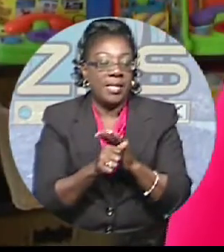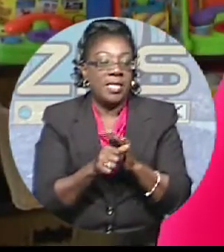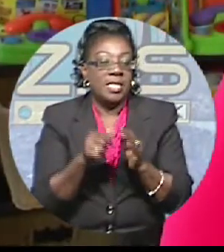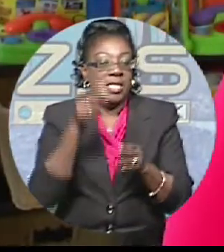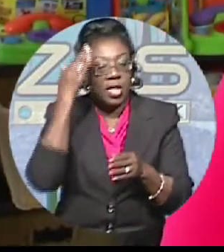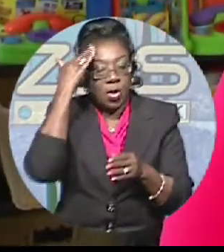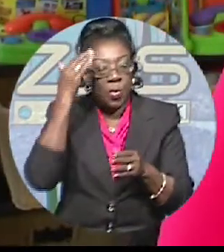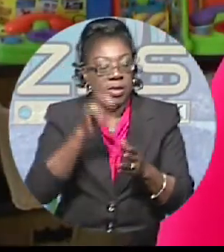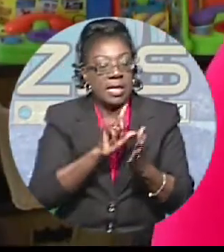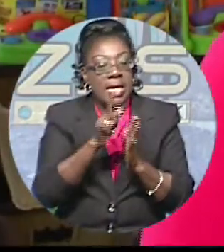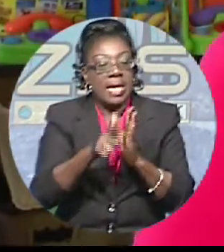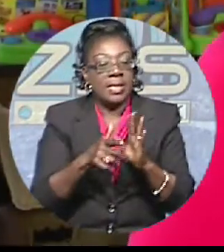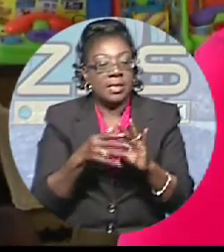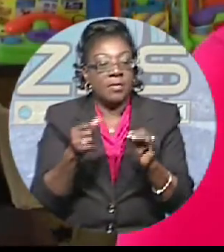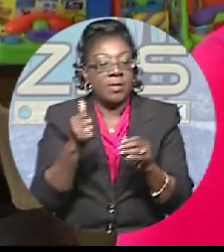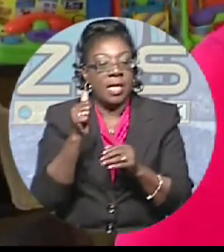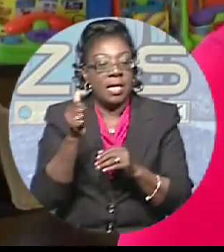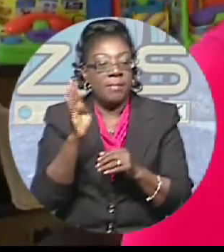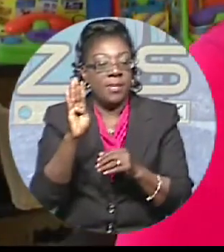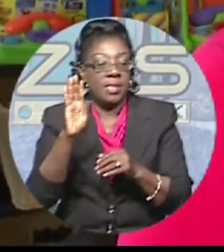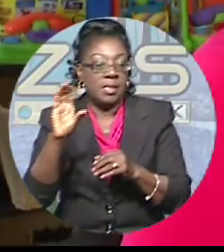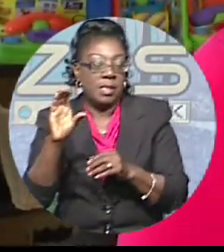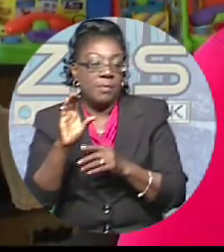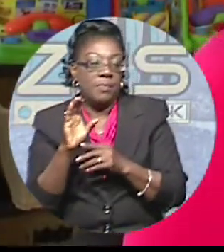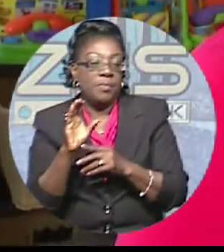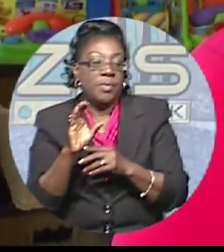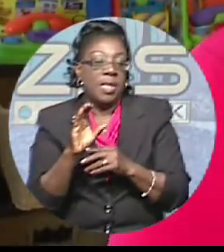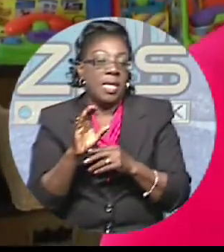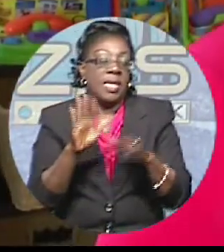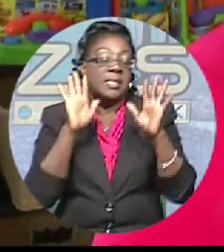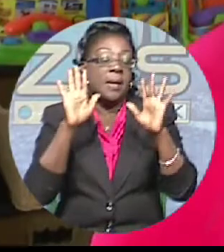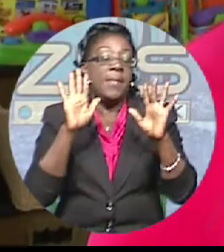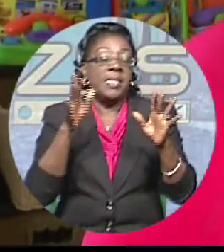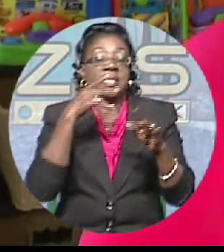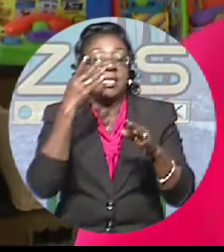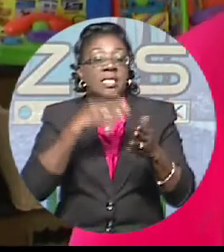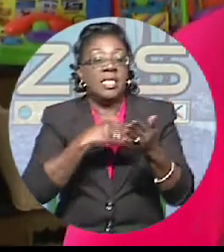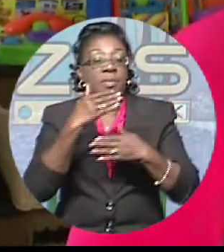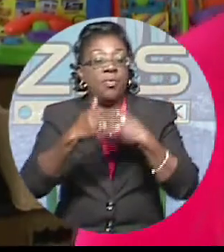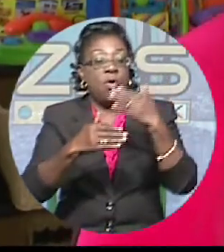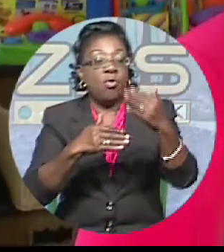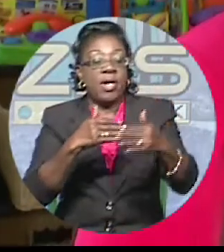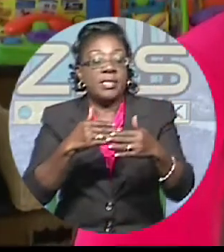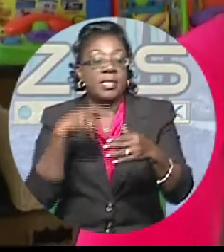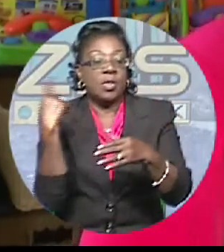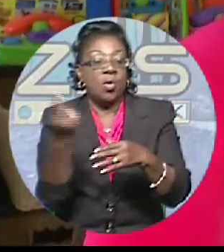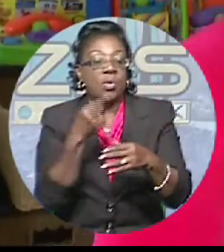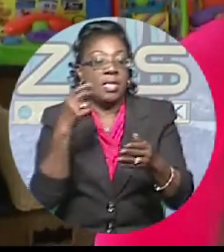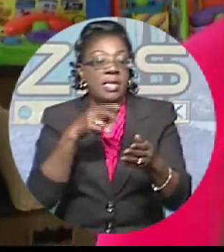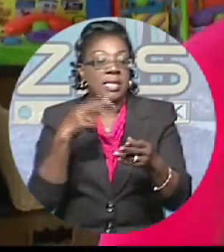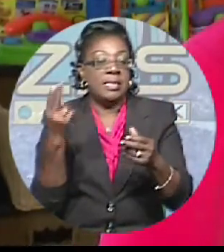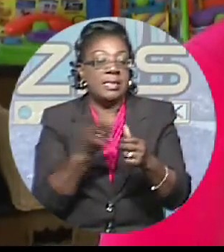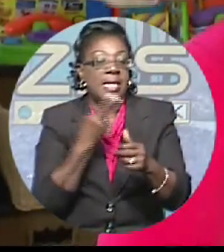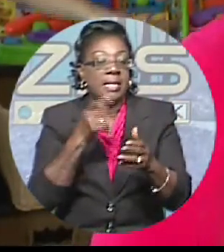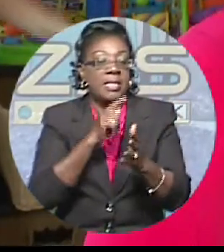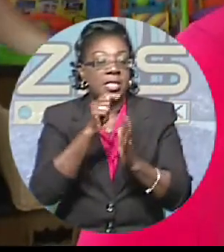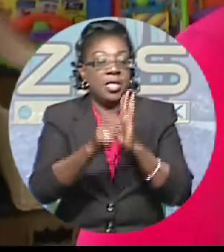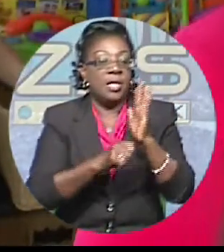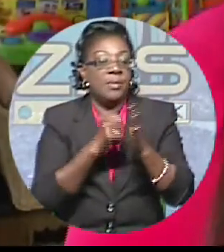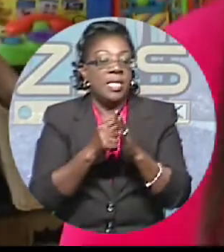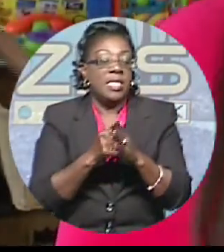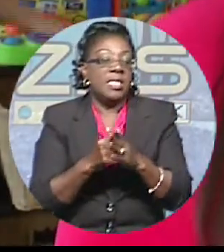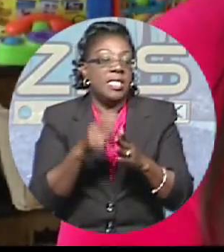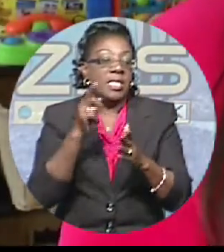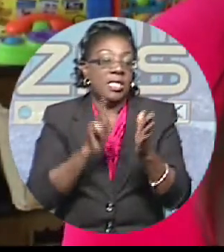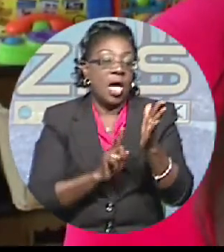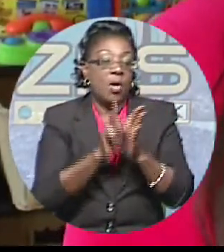letters. And I think it's really amazing to see the progress, because this is only her second term, and she's counting.